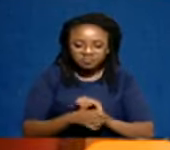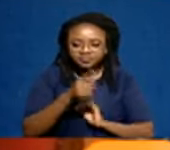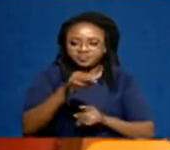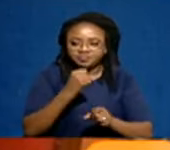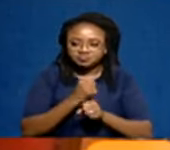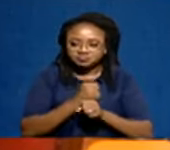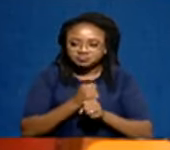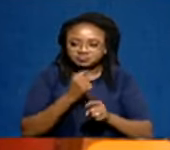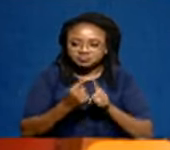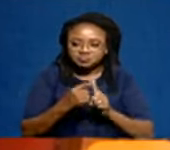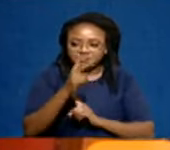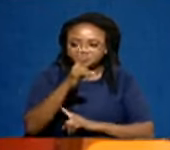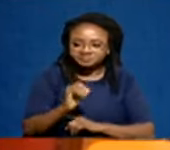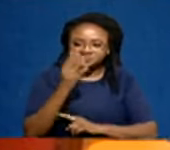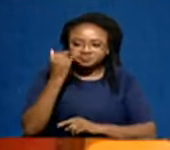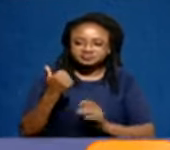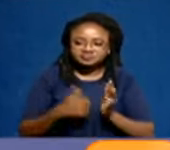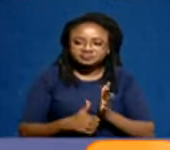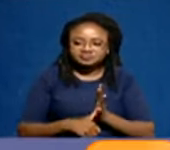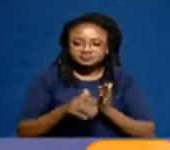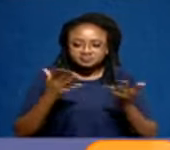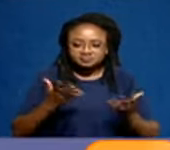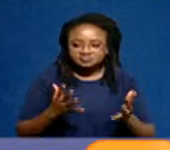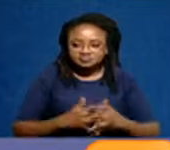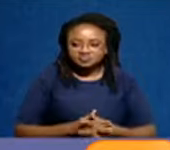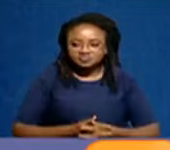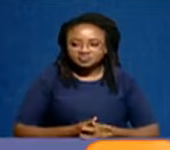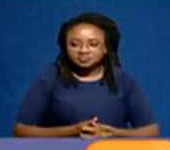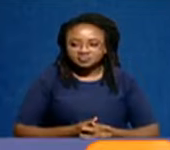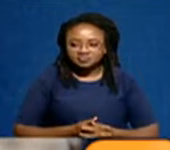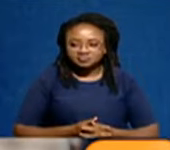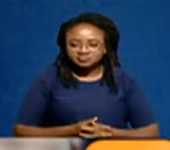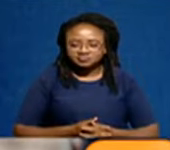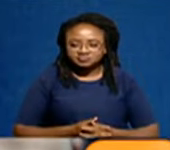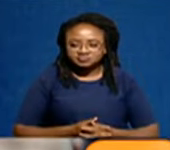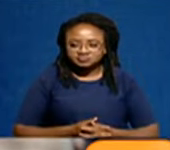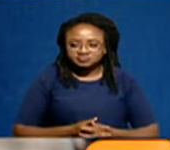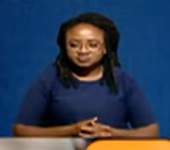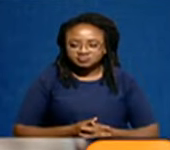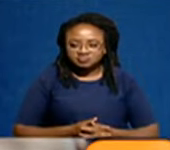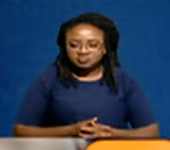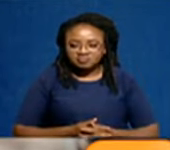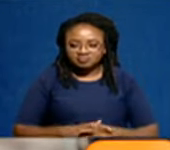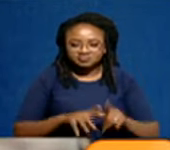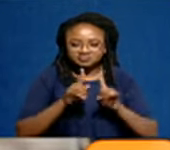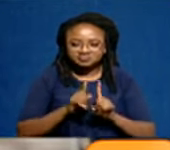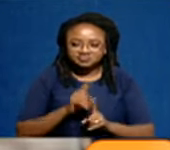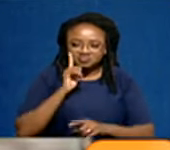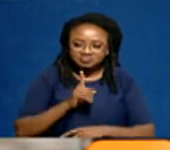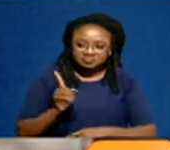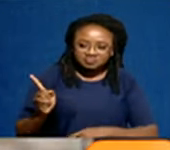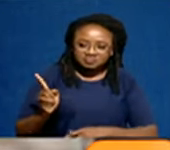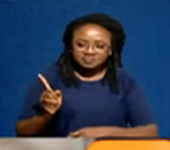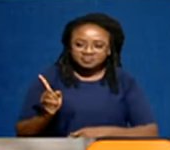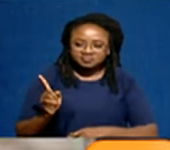Waje tubadilishe katiba. Paniko nini? Bwana asifiwe. Their remarks rekindling Fafi constituency lawmaker